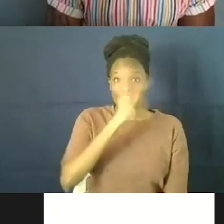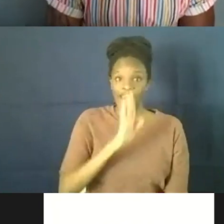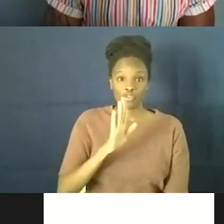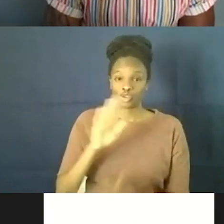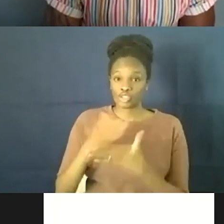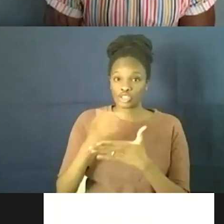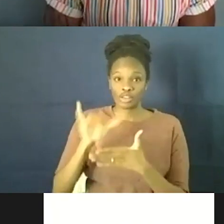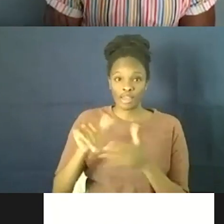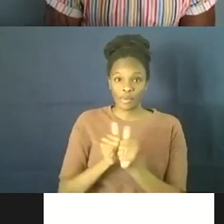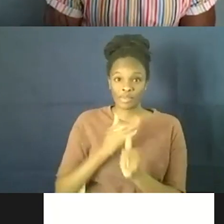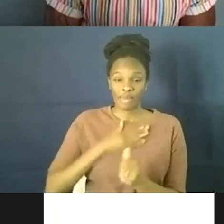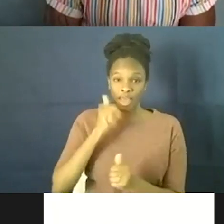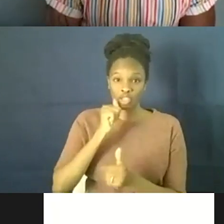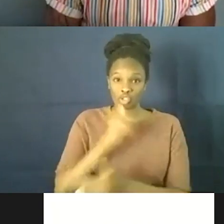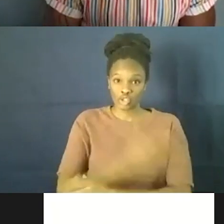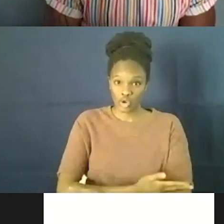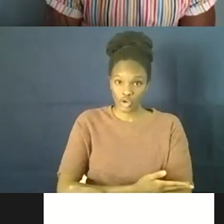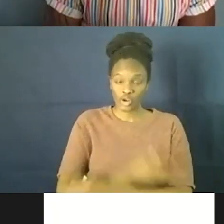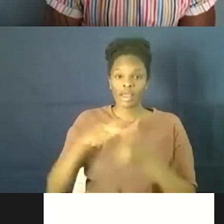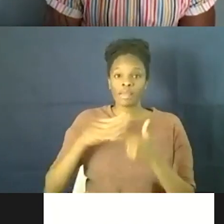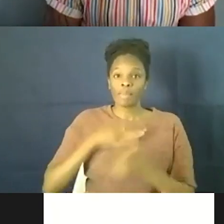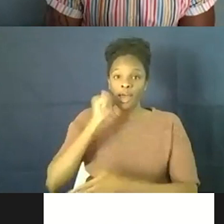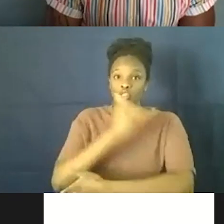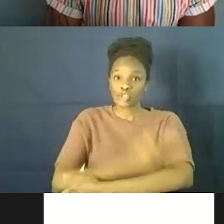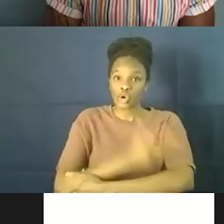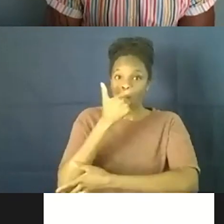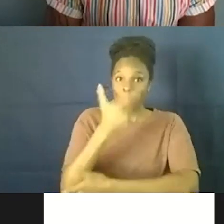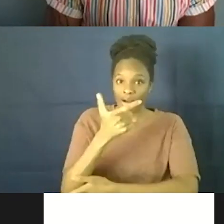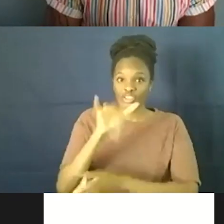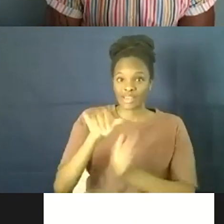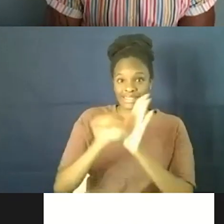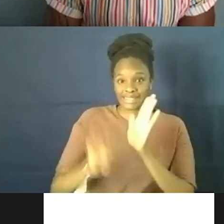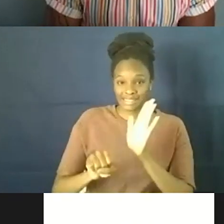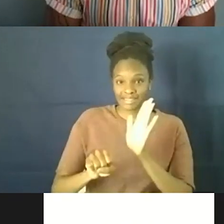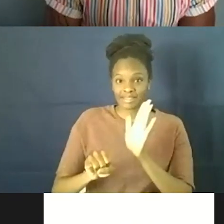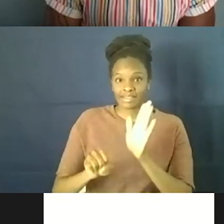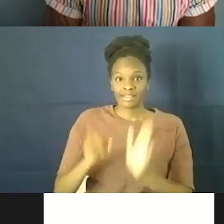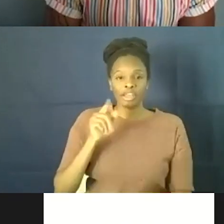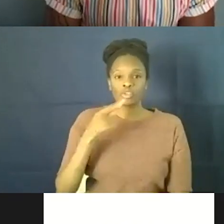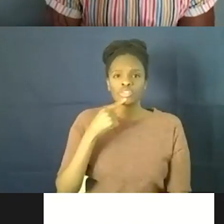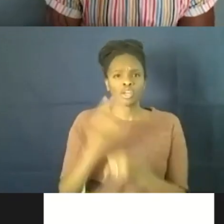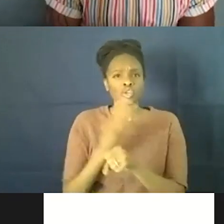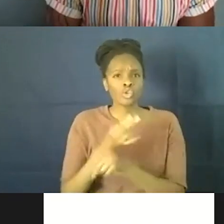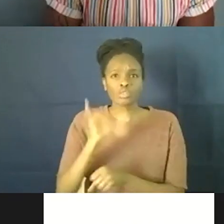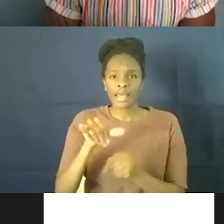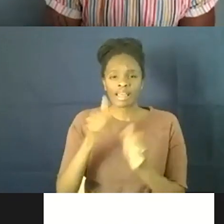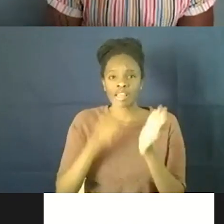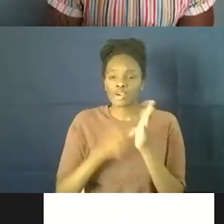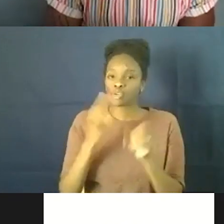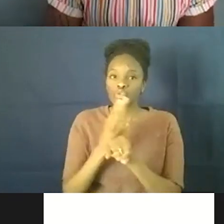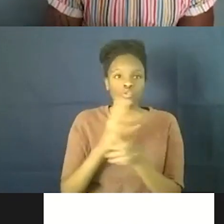then she watched the season. And she got to the, because you said, just use the letter, use the entire letter.